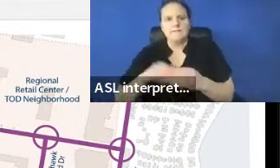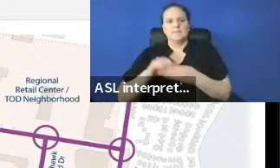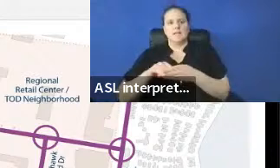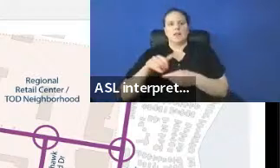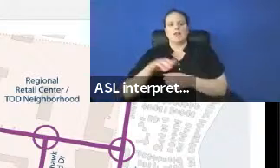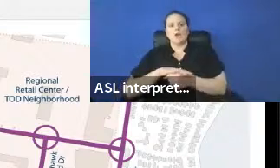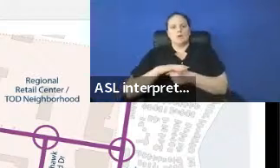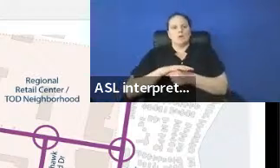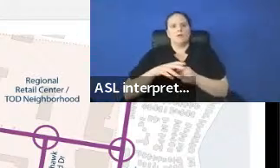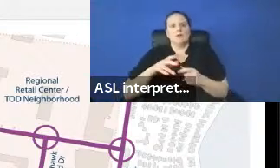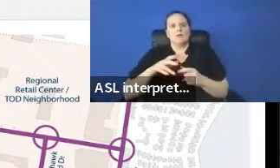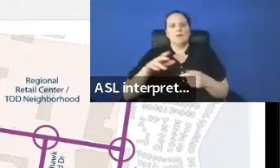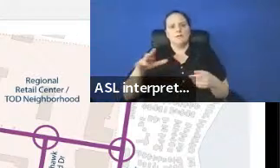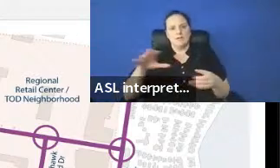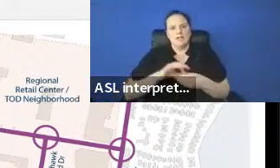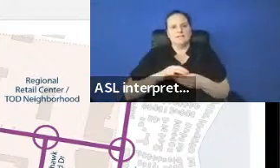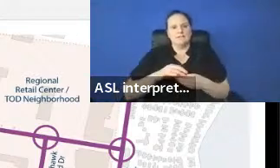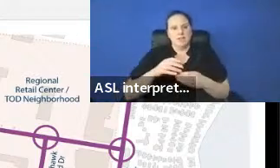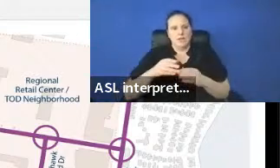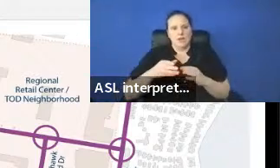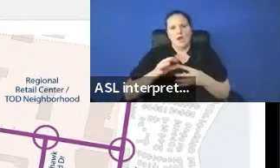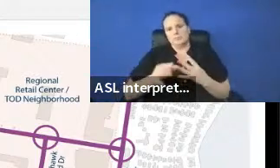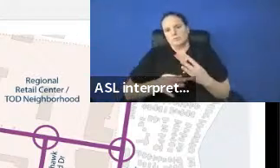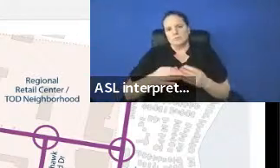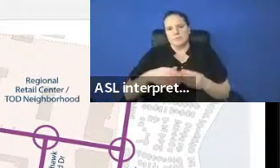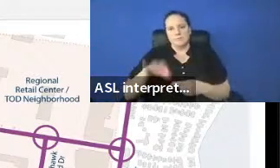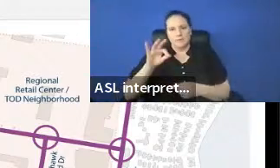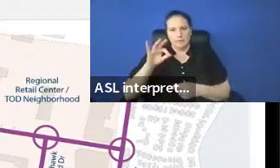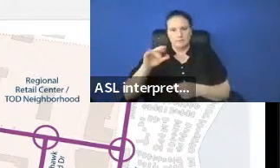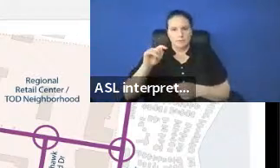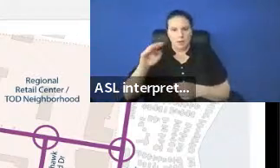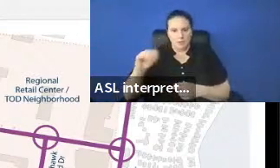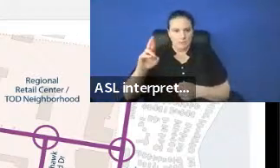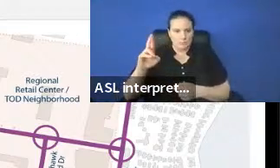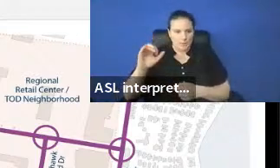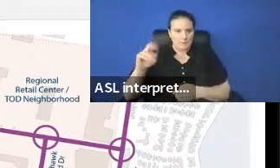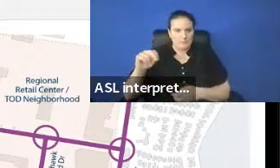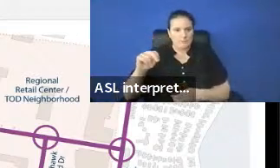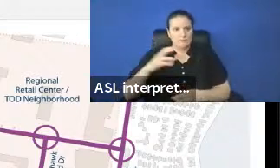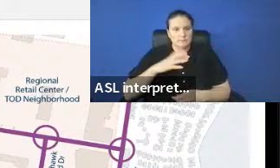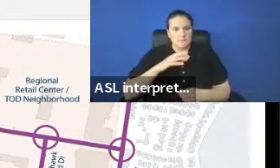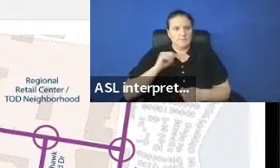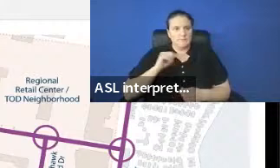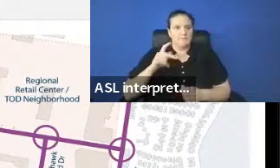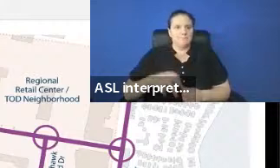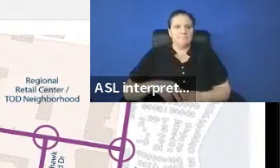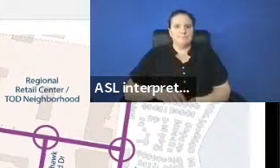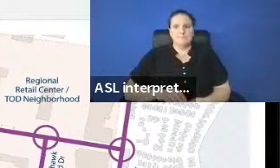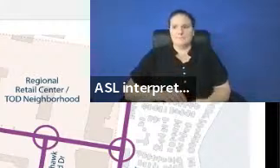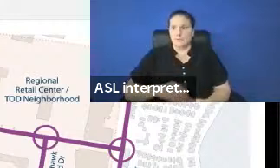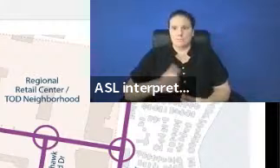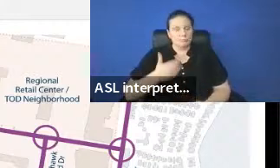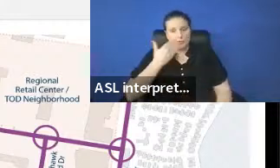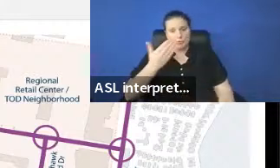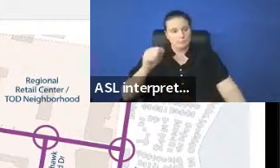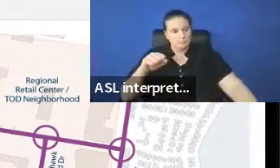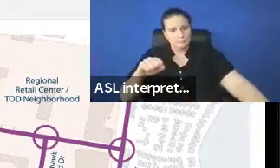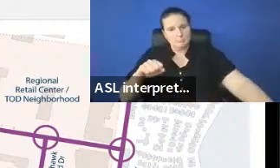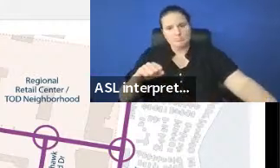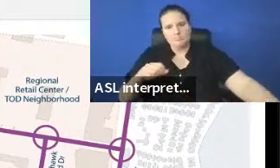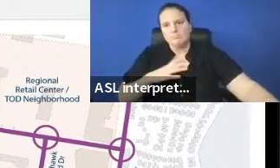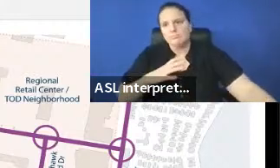options, and then I'll come back and pick up Tom and Robin. And Eric. Okay, sounds good. So